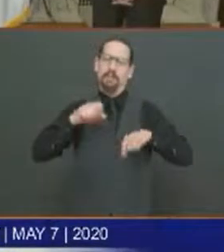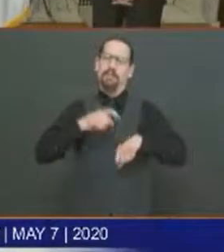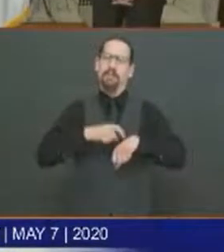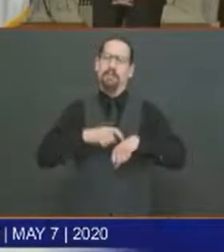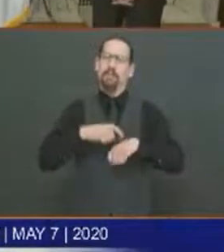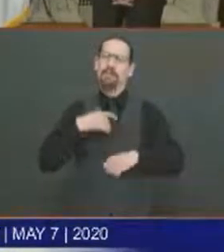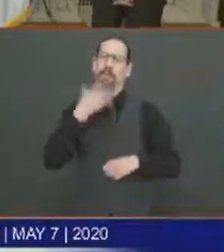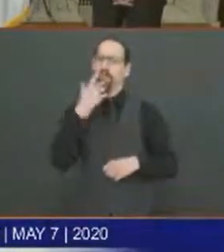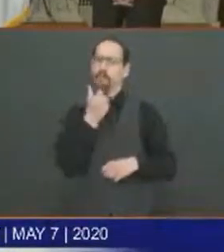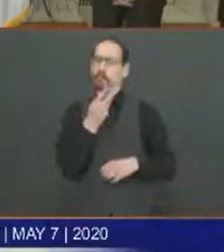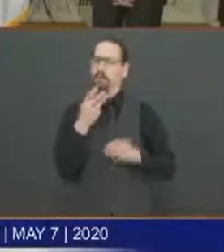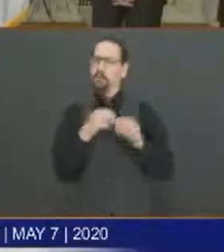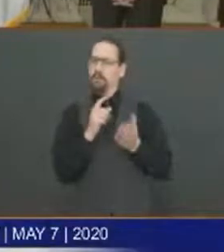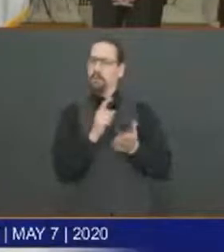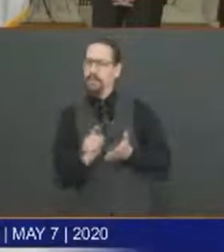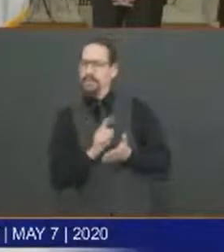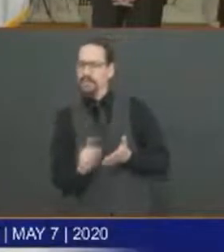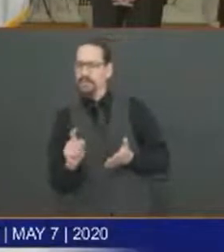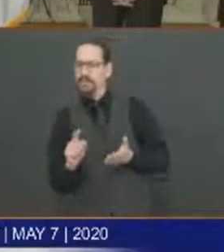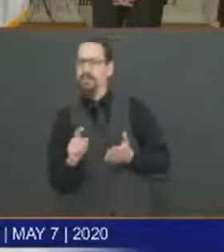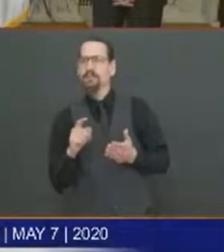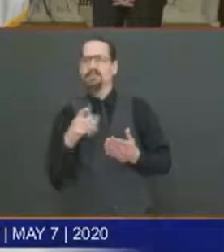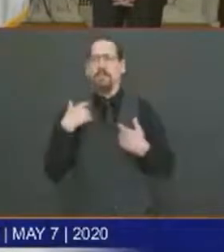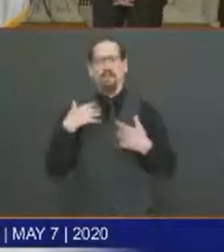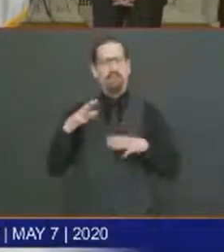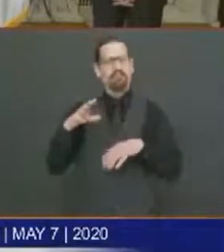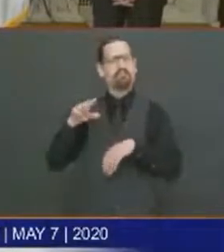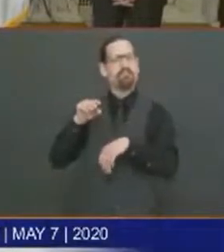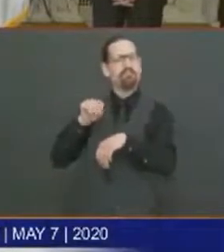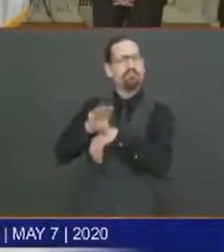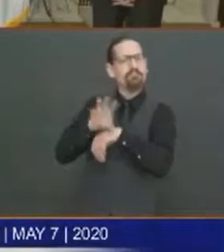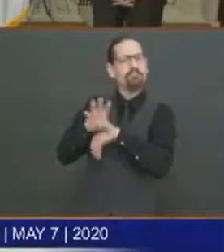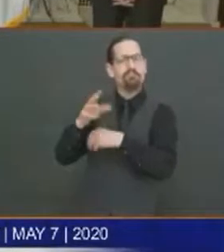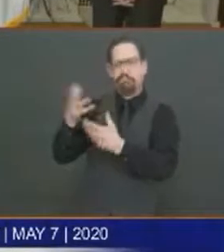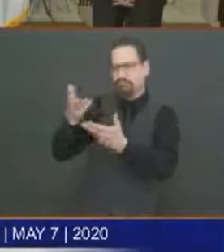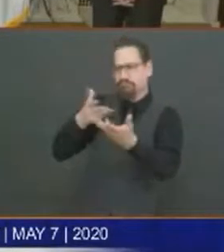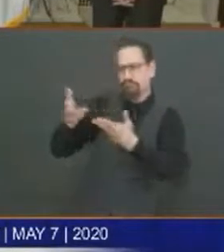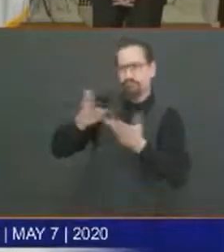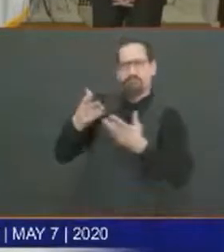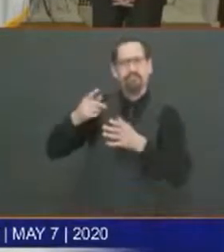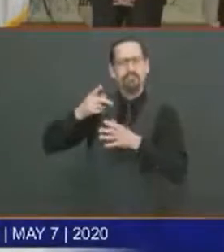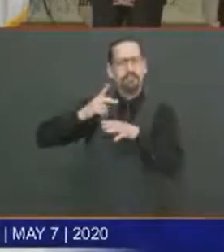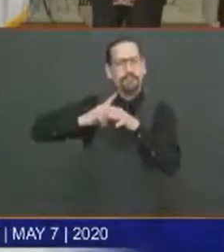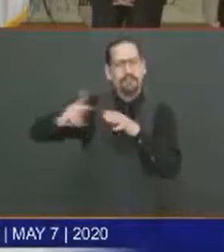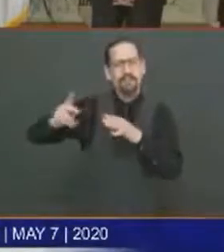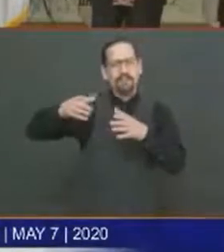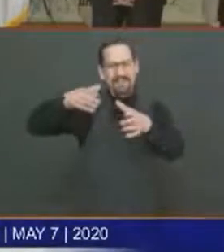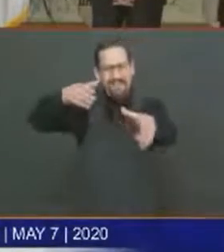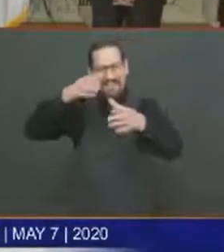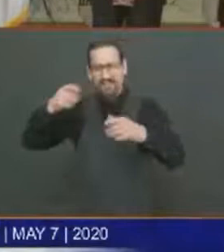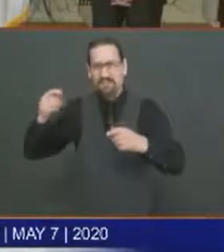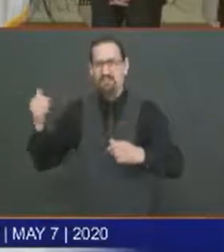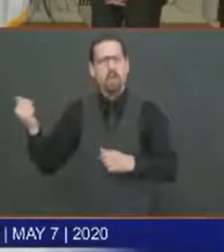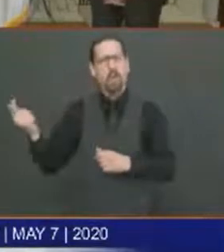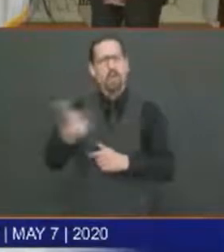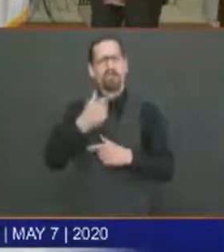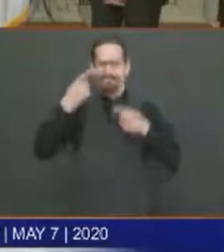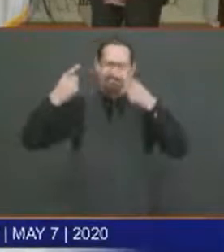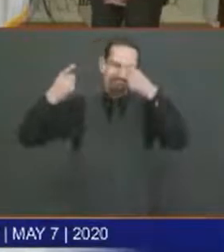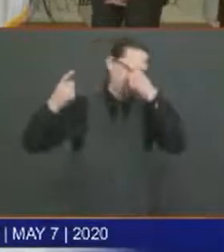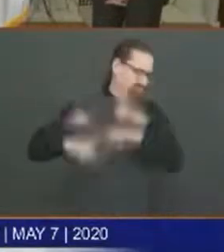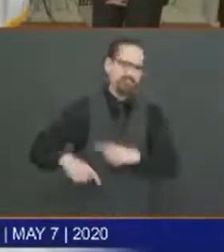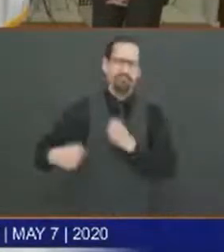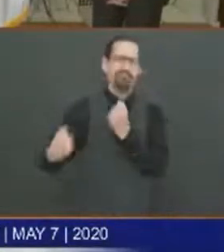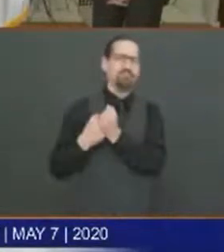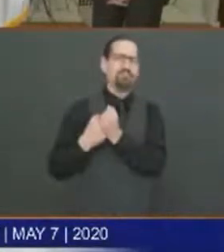decided, in consultation with many leaders in faith communities, that that's probably the right way to go. As Dr.